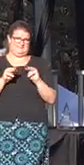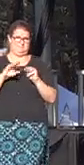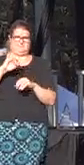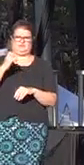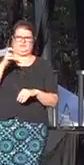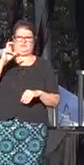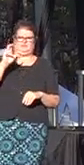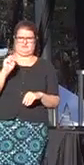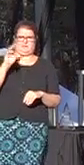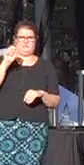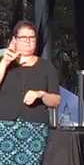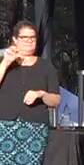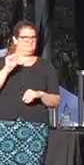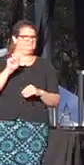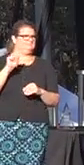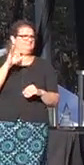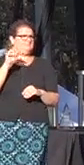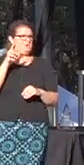Jen LaBarbera.